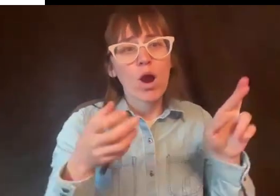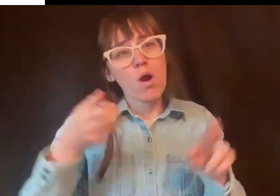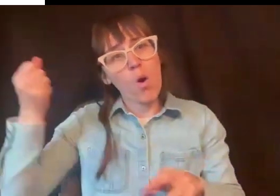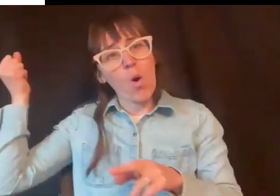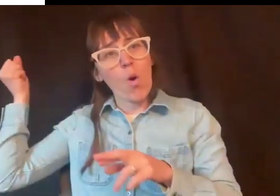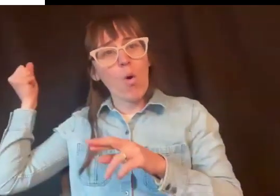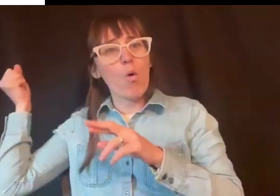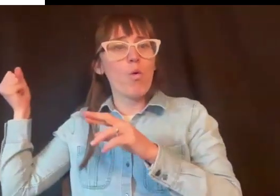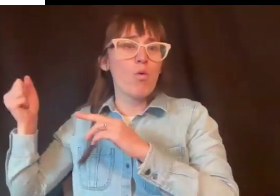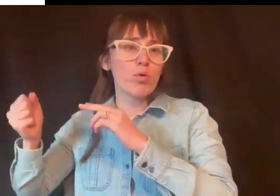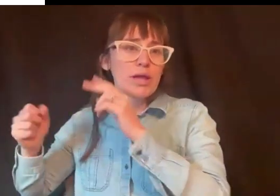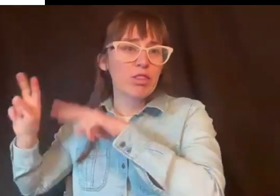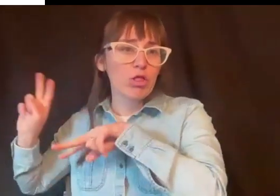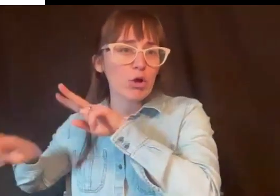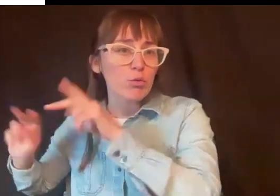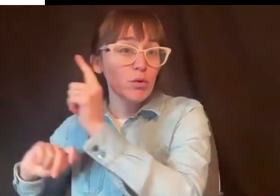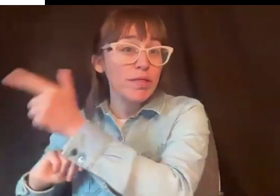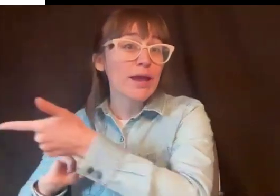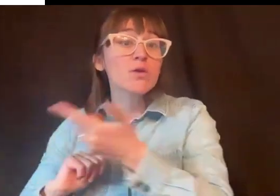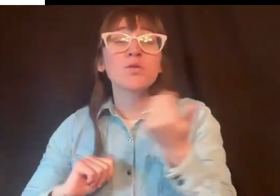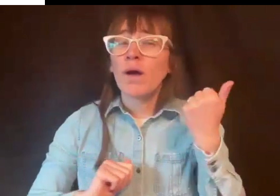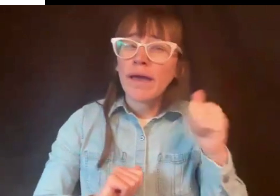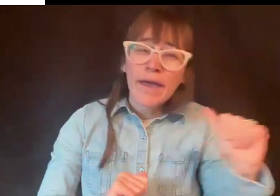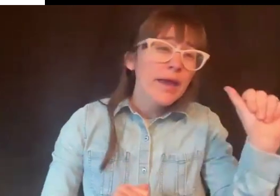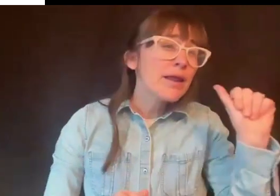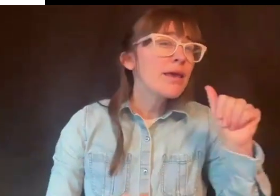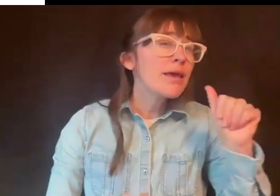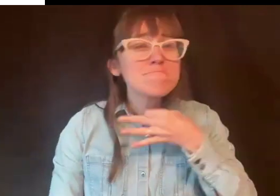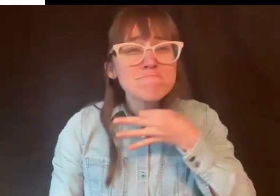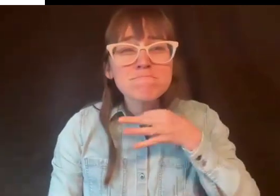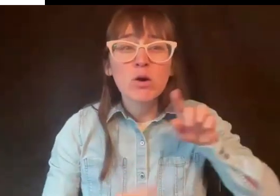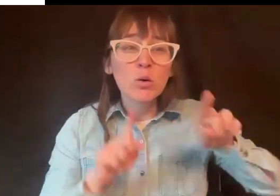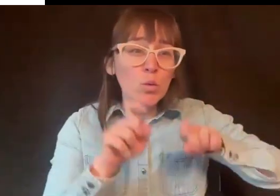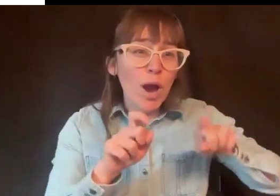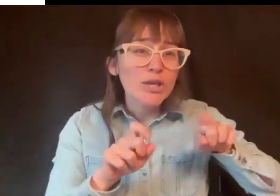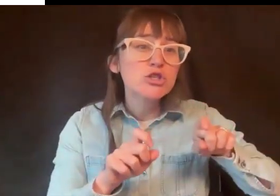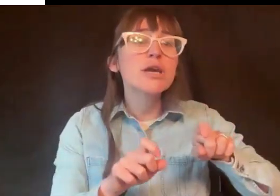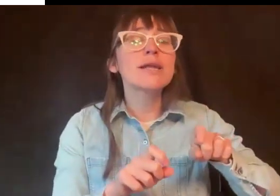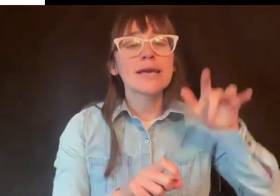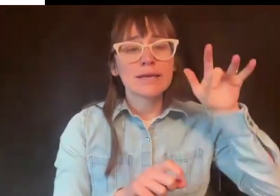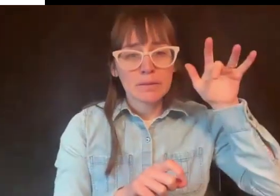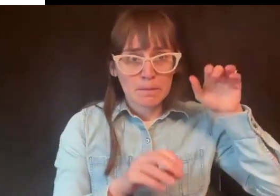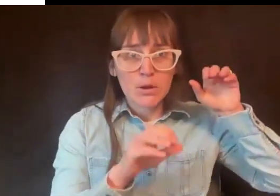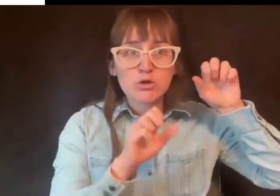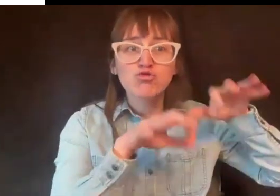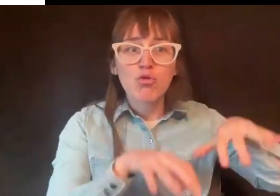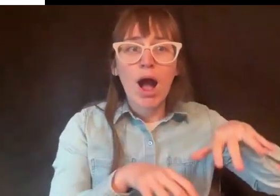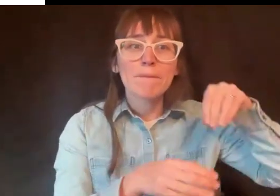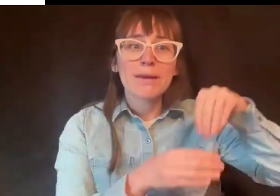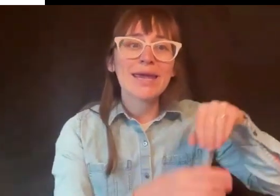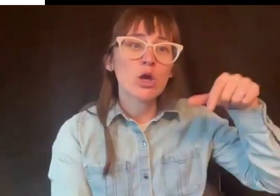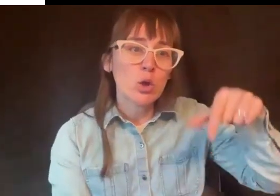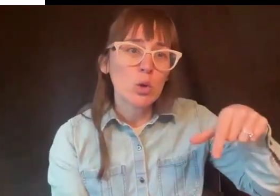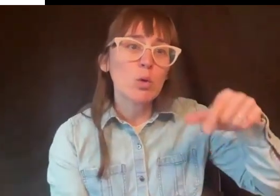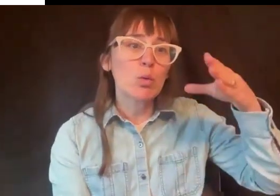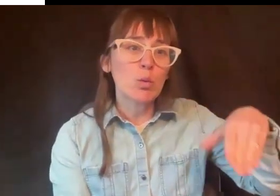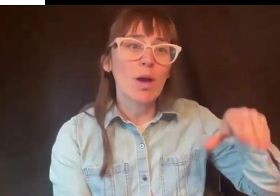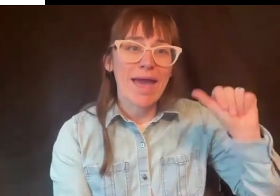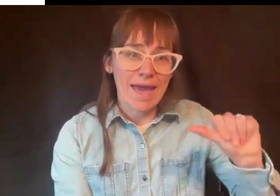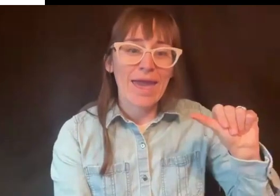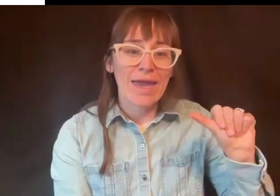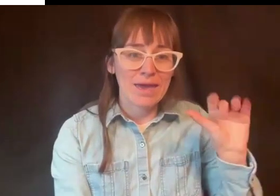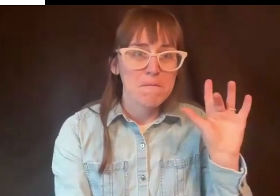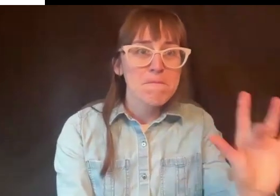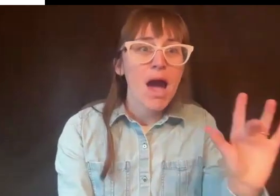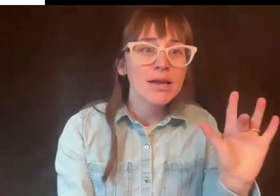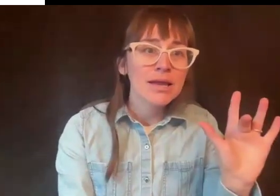So be sure to put any questions that you have in the Q&A function. We are not able to